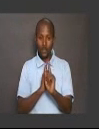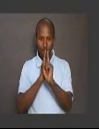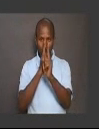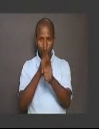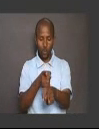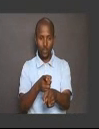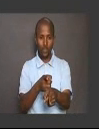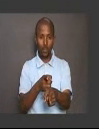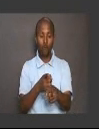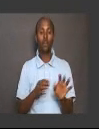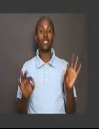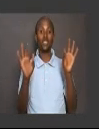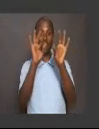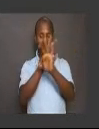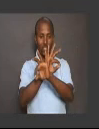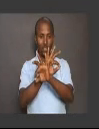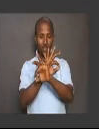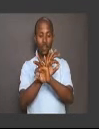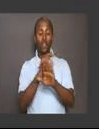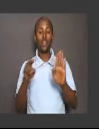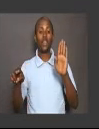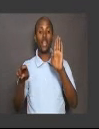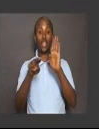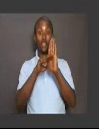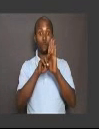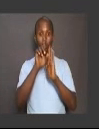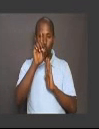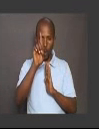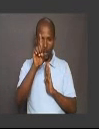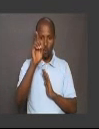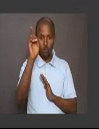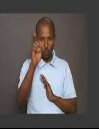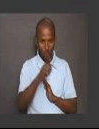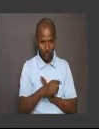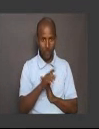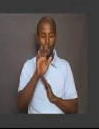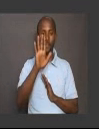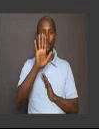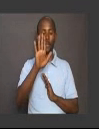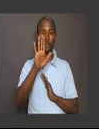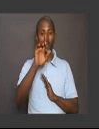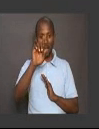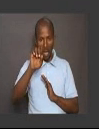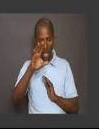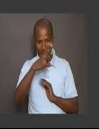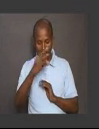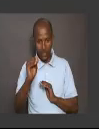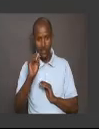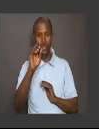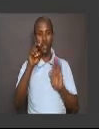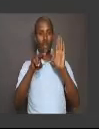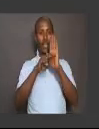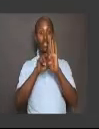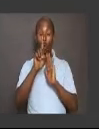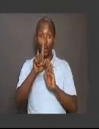Therefore, the critical numbers of the function are -1 over 5